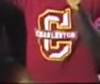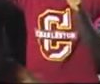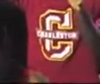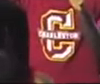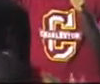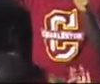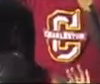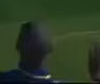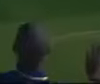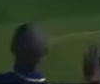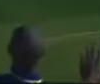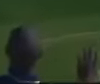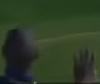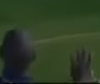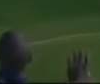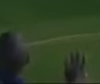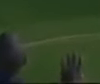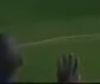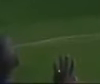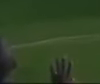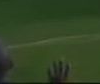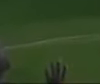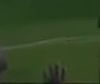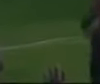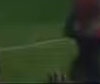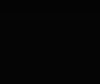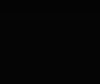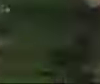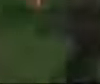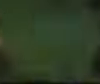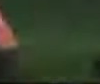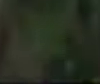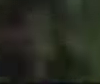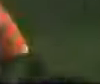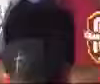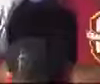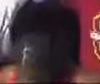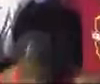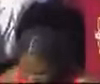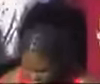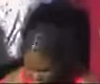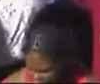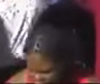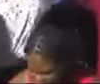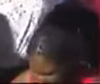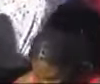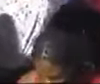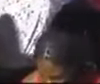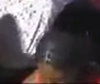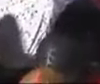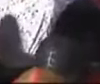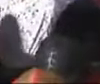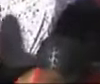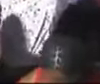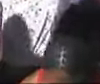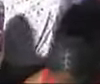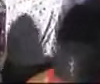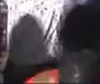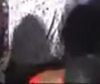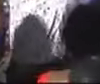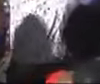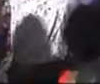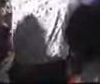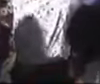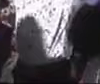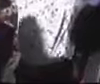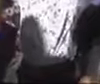are destinies, there are men who have been held by the power of witchcraft, kept down so that